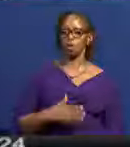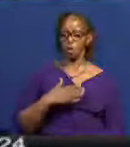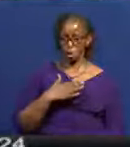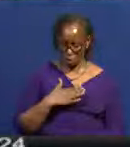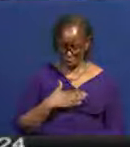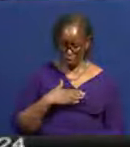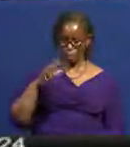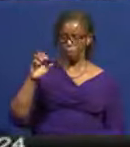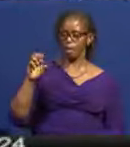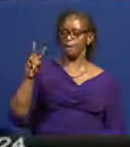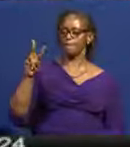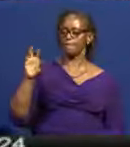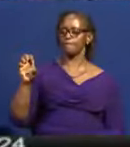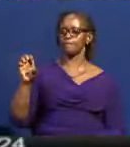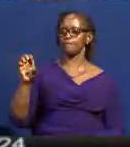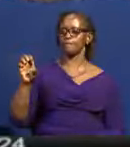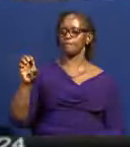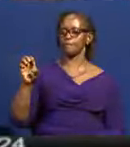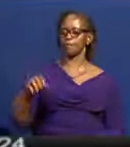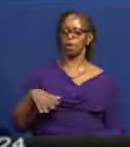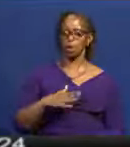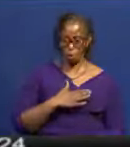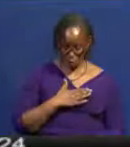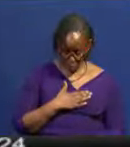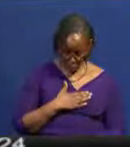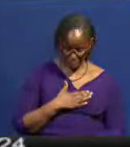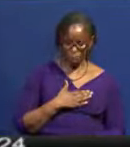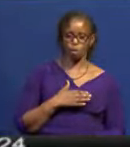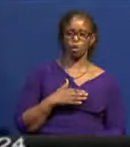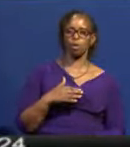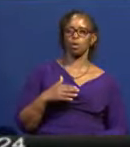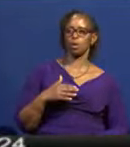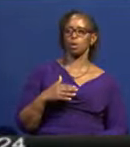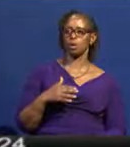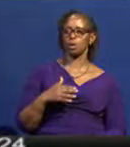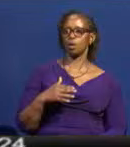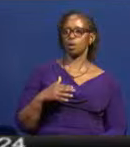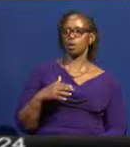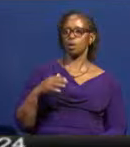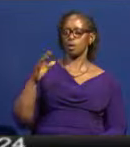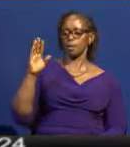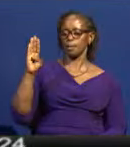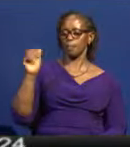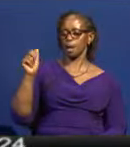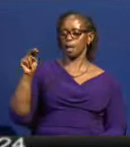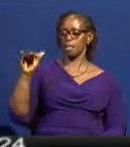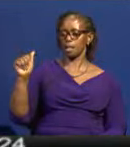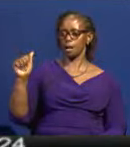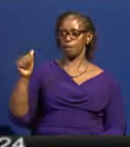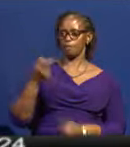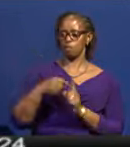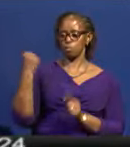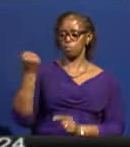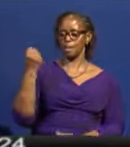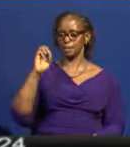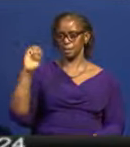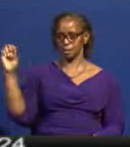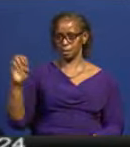Honorable Eve Obara. Honorable Johnson Manya Naika of Mumias East.